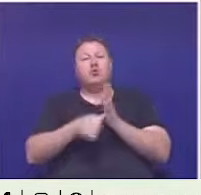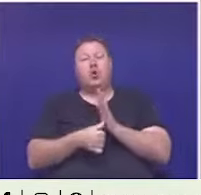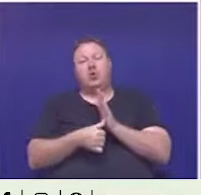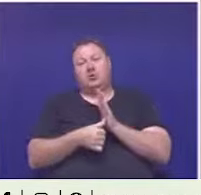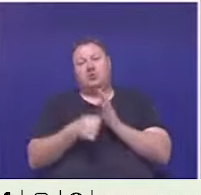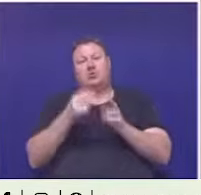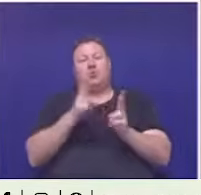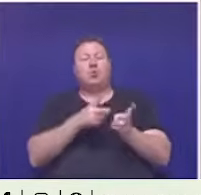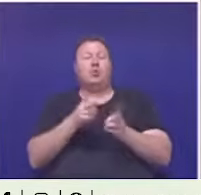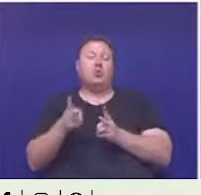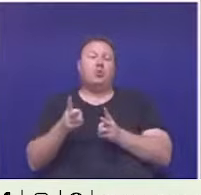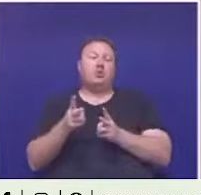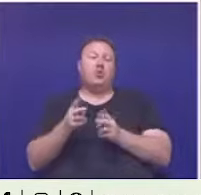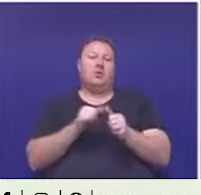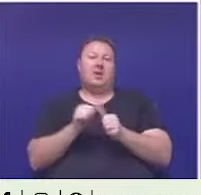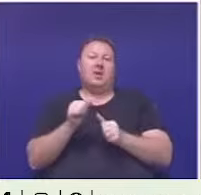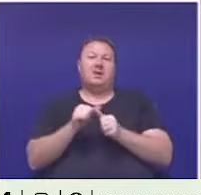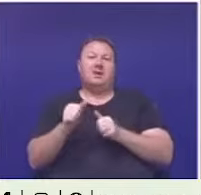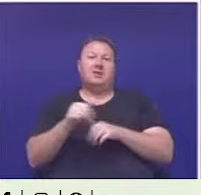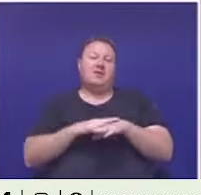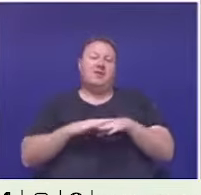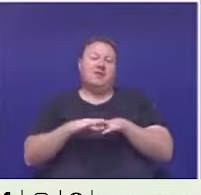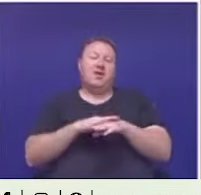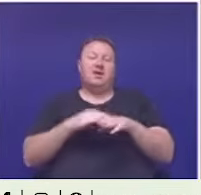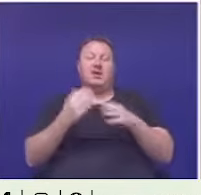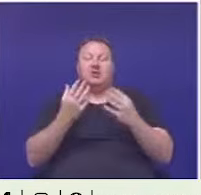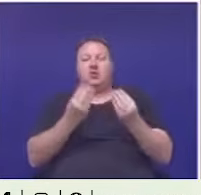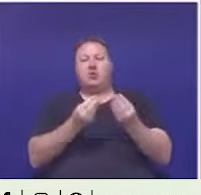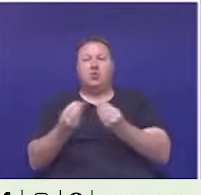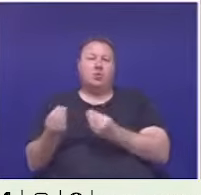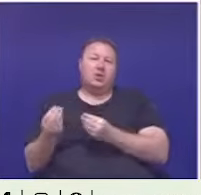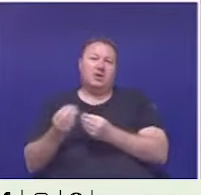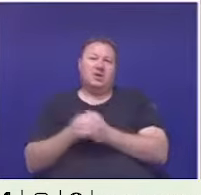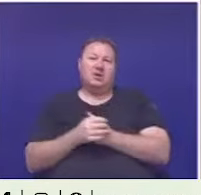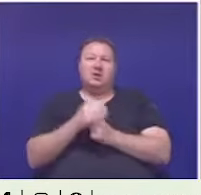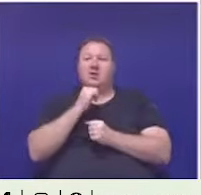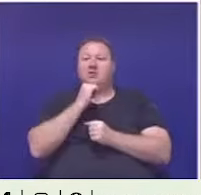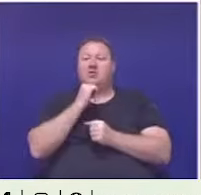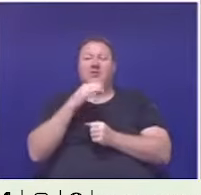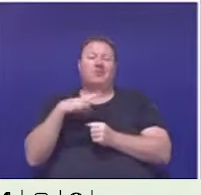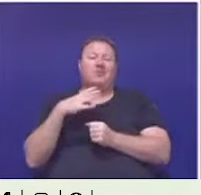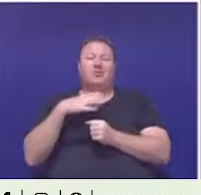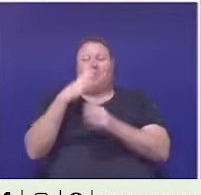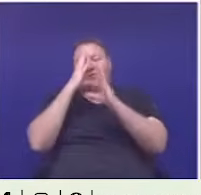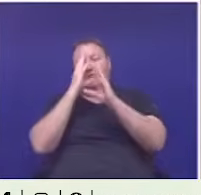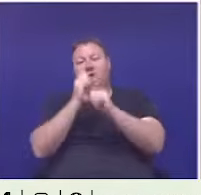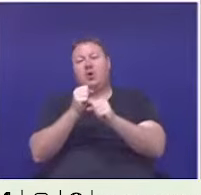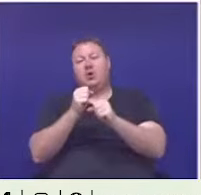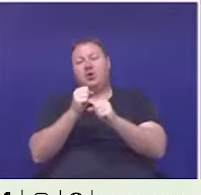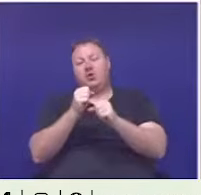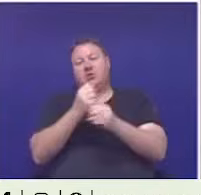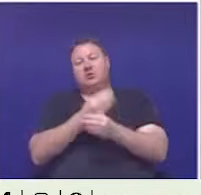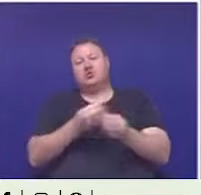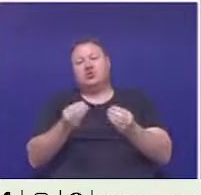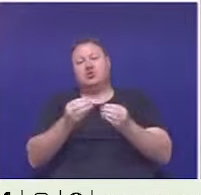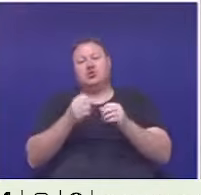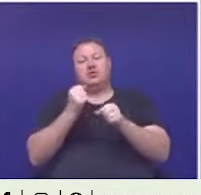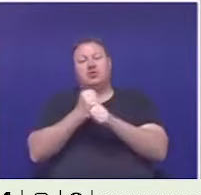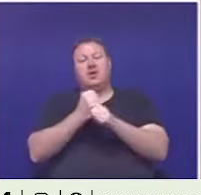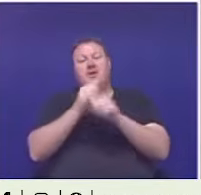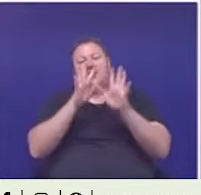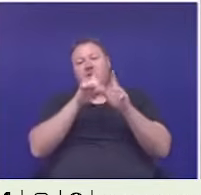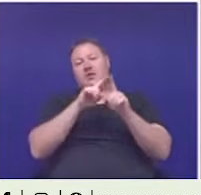also strengthen foundational numeracy, not only just focusing on learners between grades 10 and